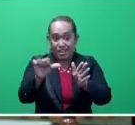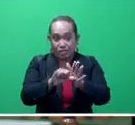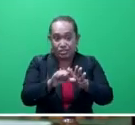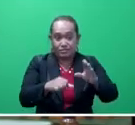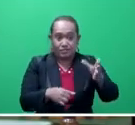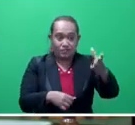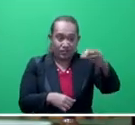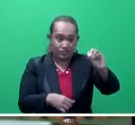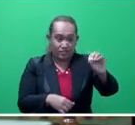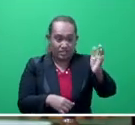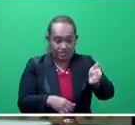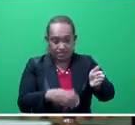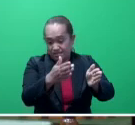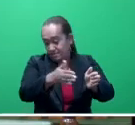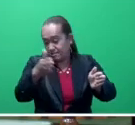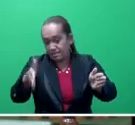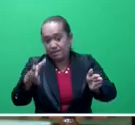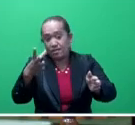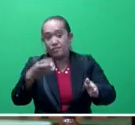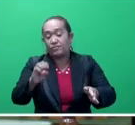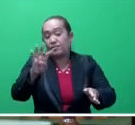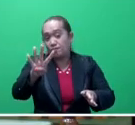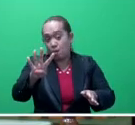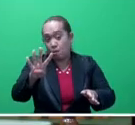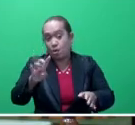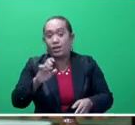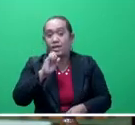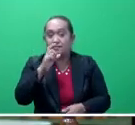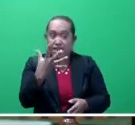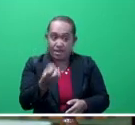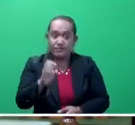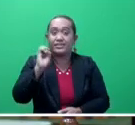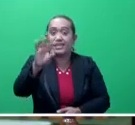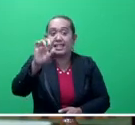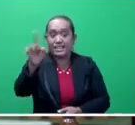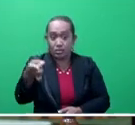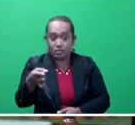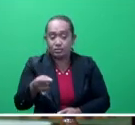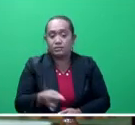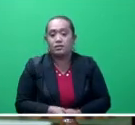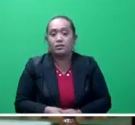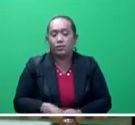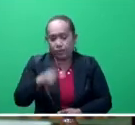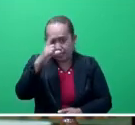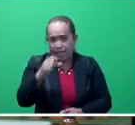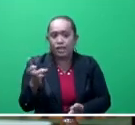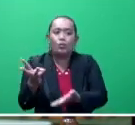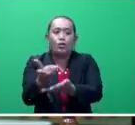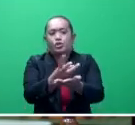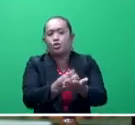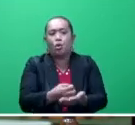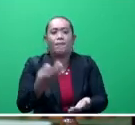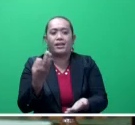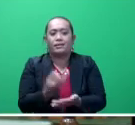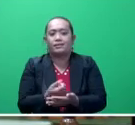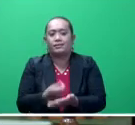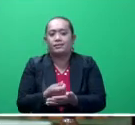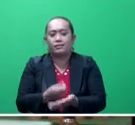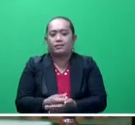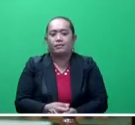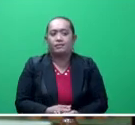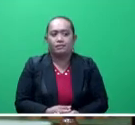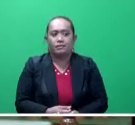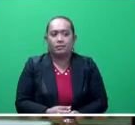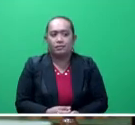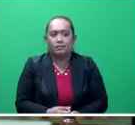50 and 54 with balances of up to $10,000 will now be able to withdraw all remaining funds from the FNPF account.